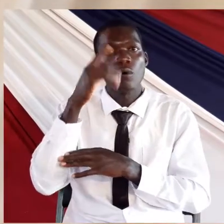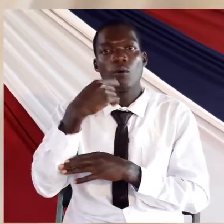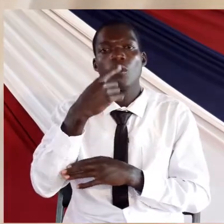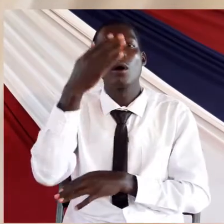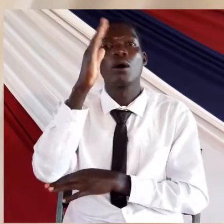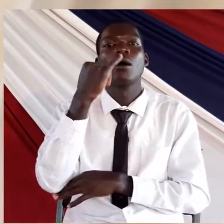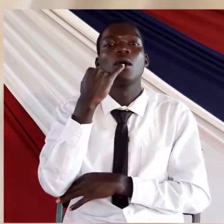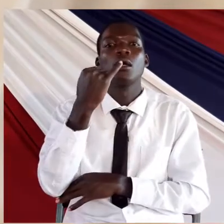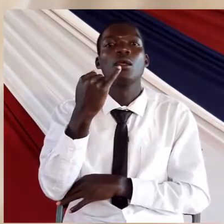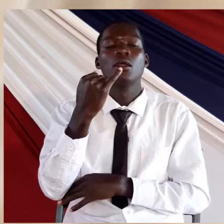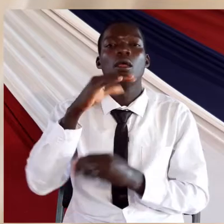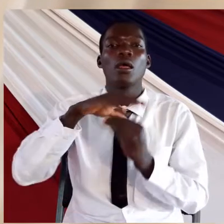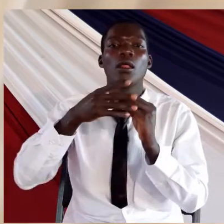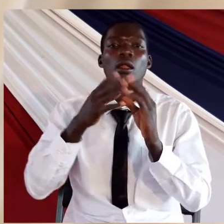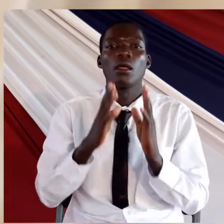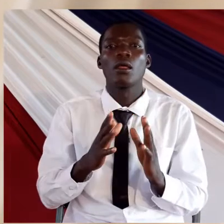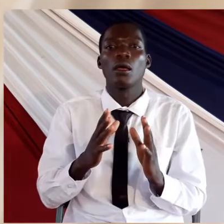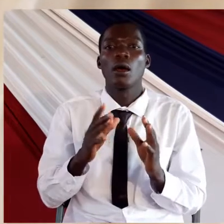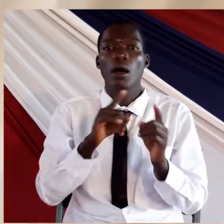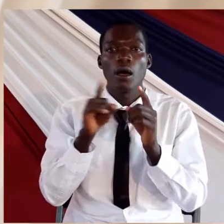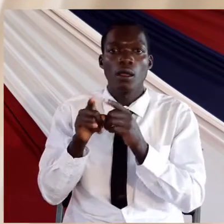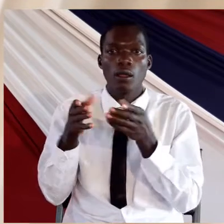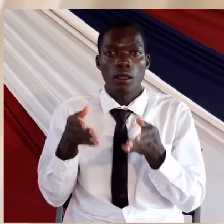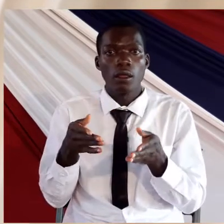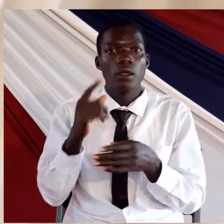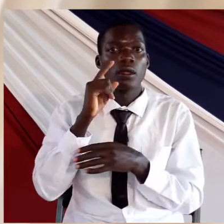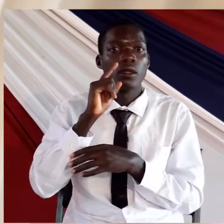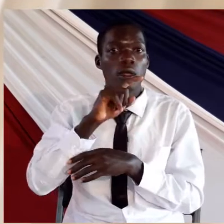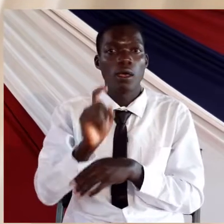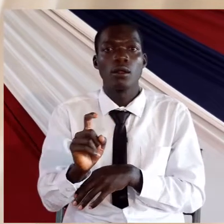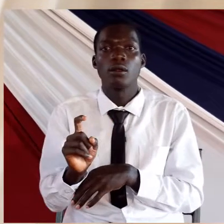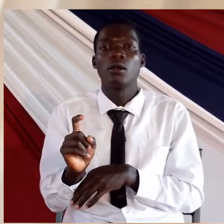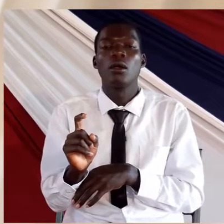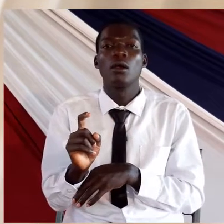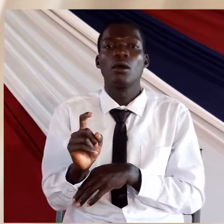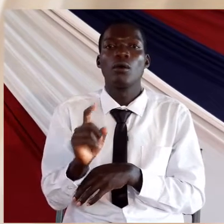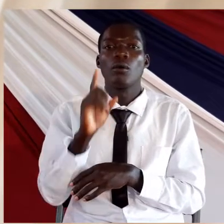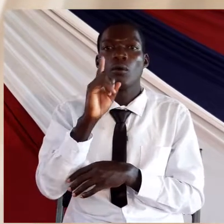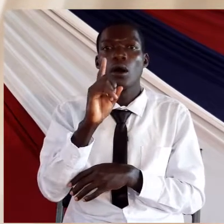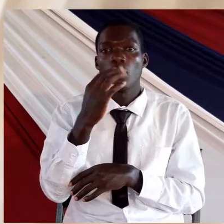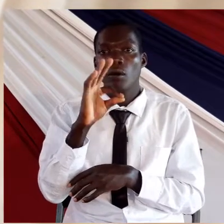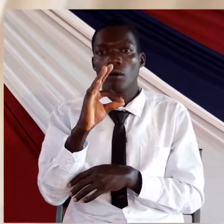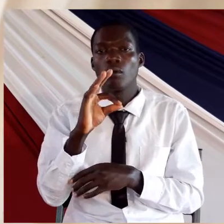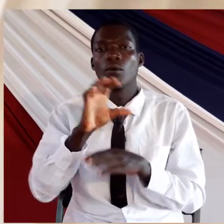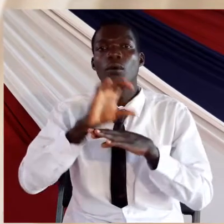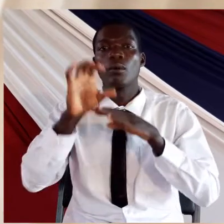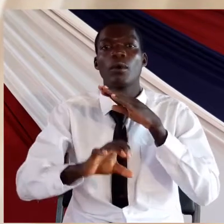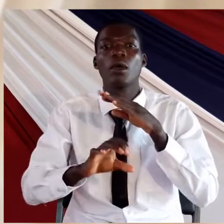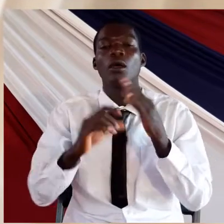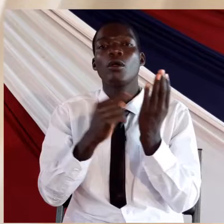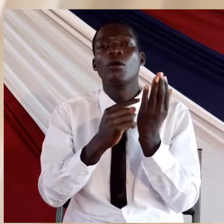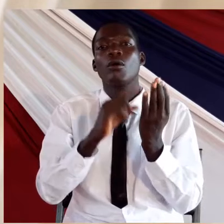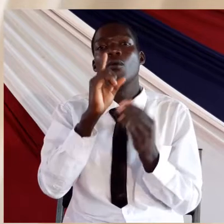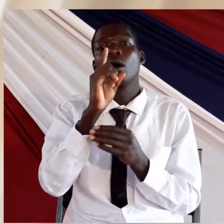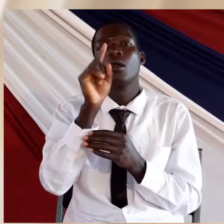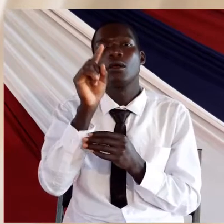is as the creator. Yes. So for me, this text is one that complements Genesis chapter 1, mm-hmm,